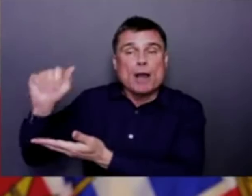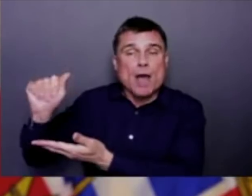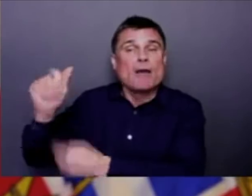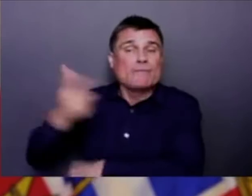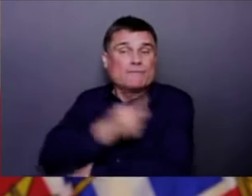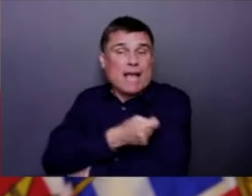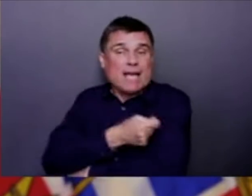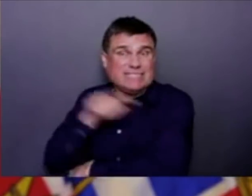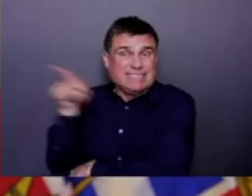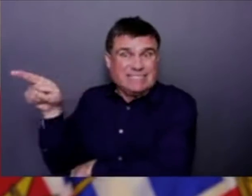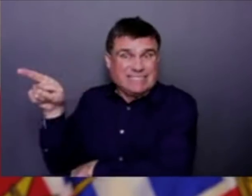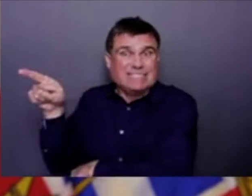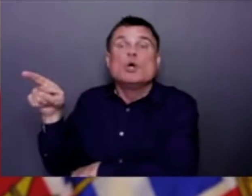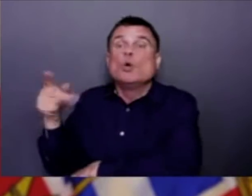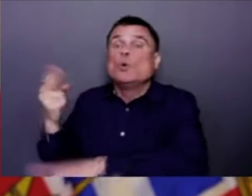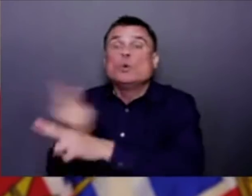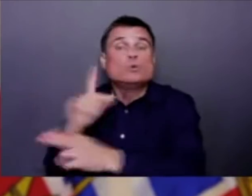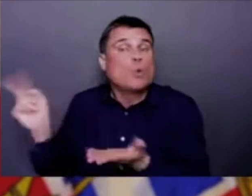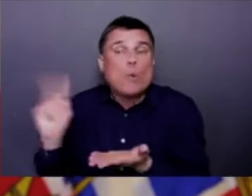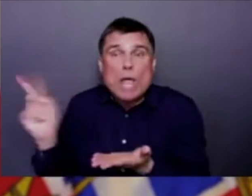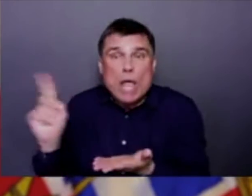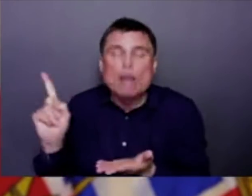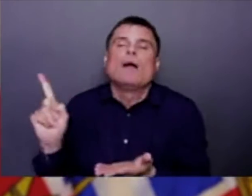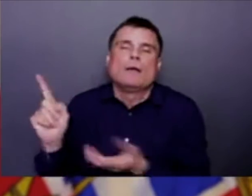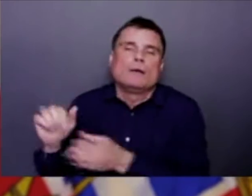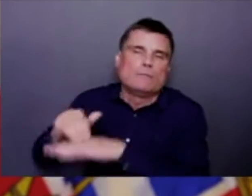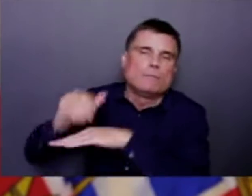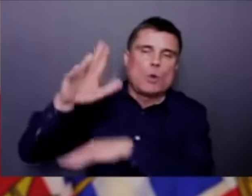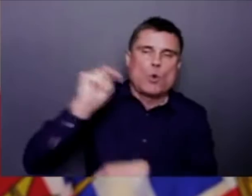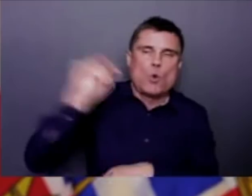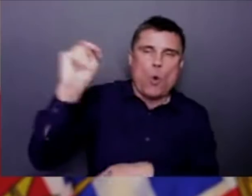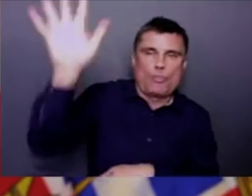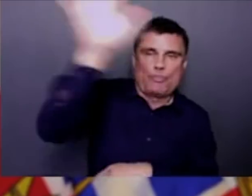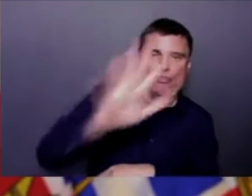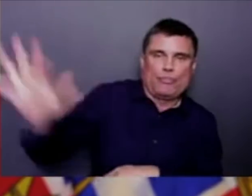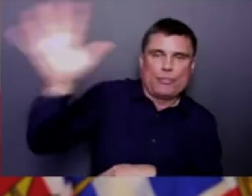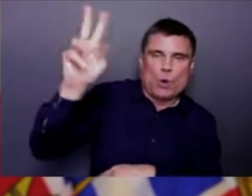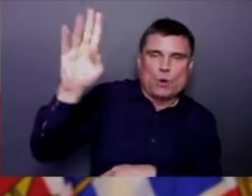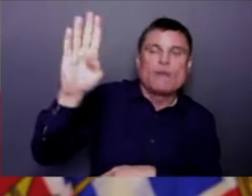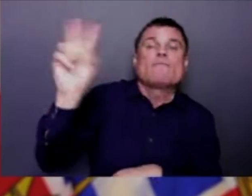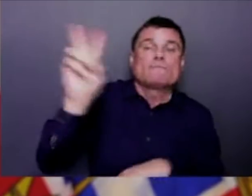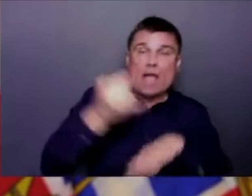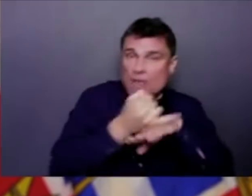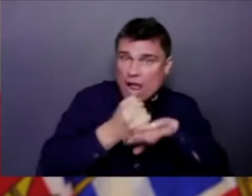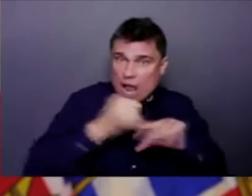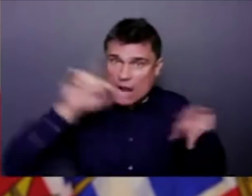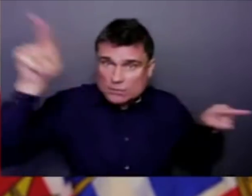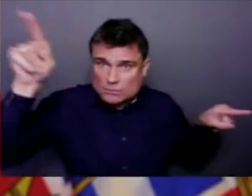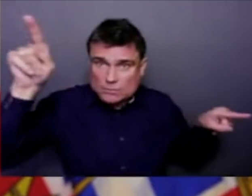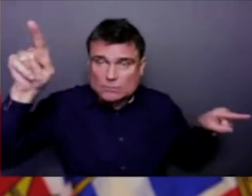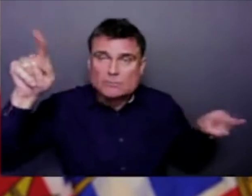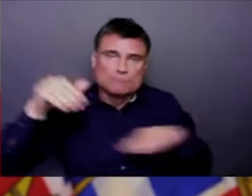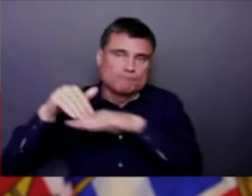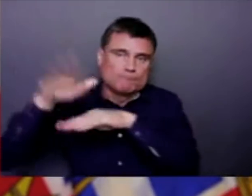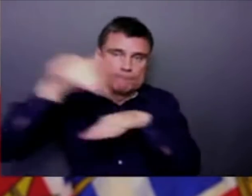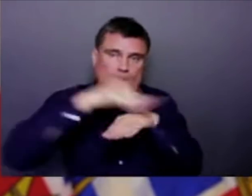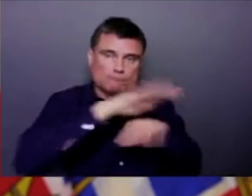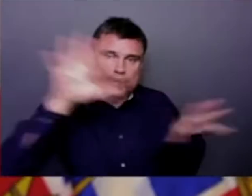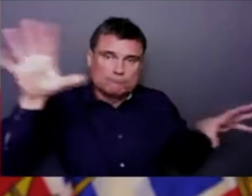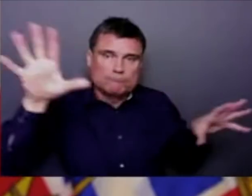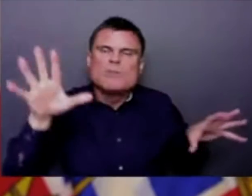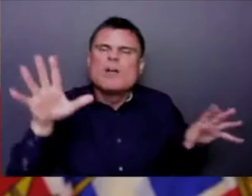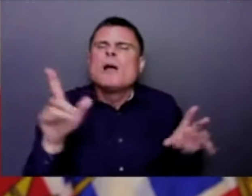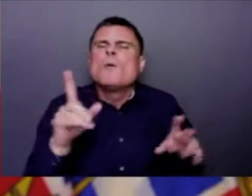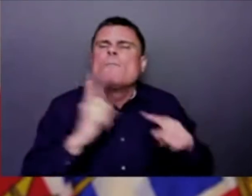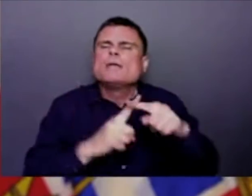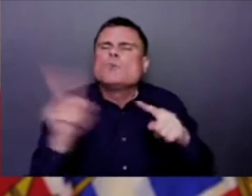able to provide immunization to smaller long-term care homes that are in smaller communities. As well, we know that